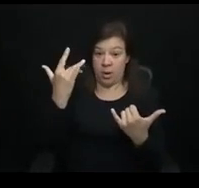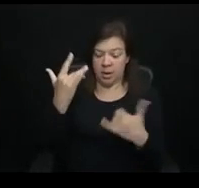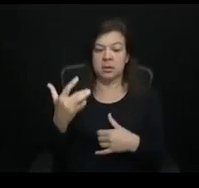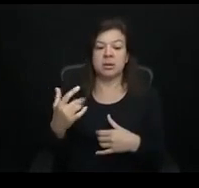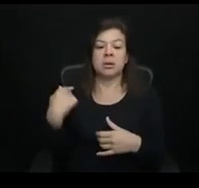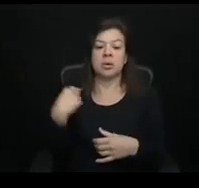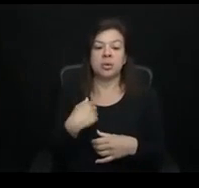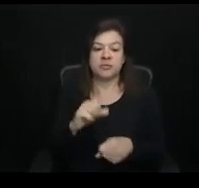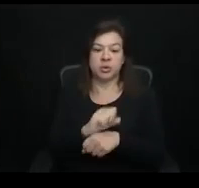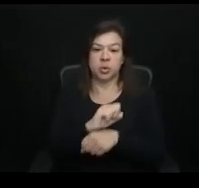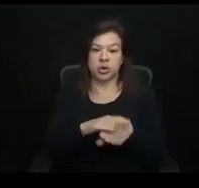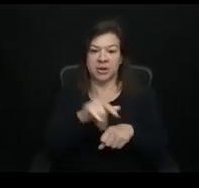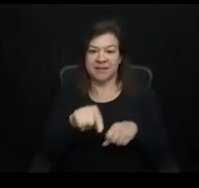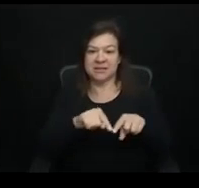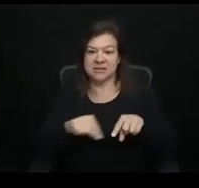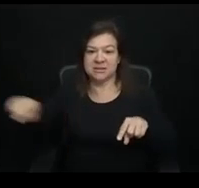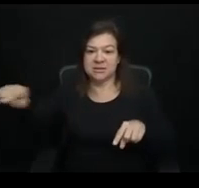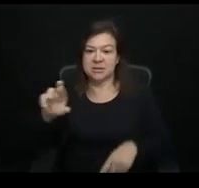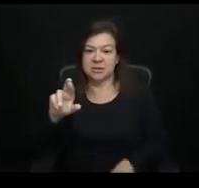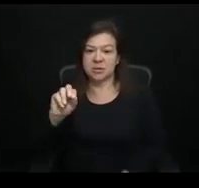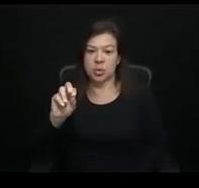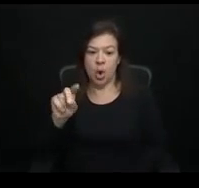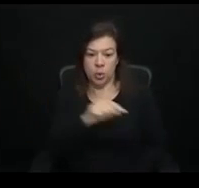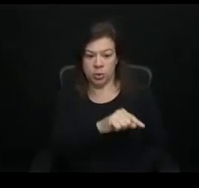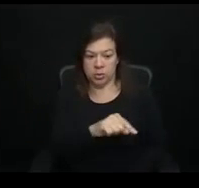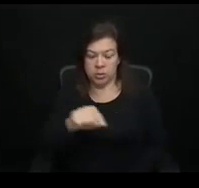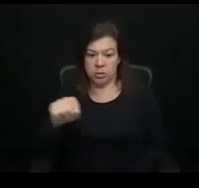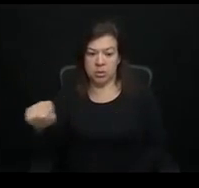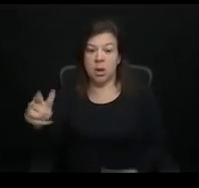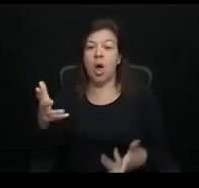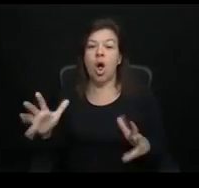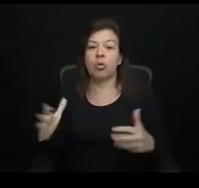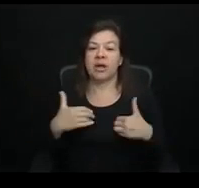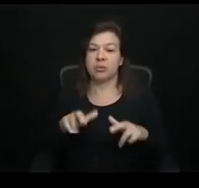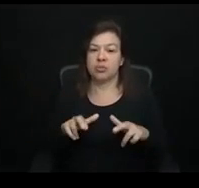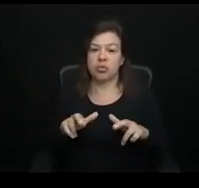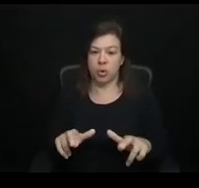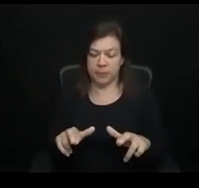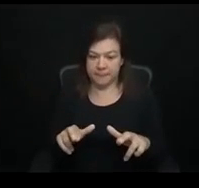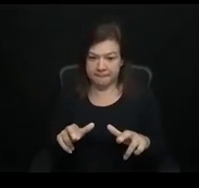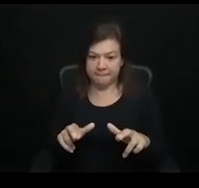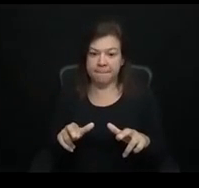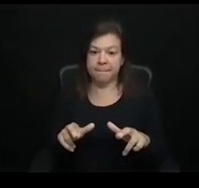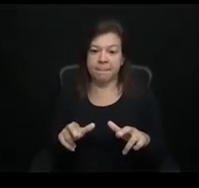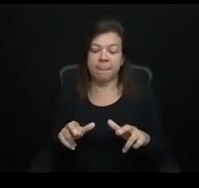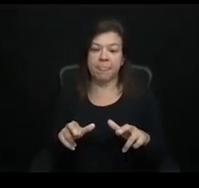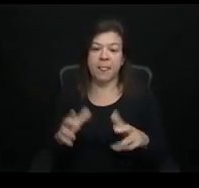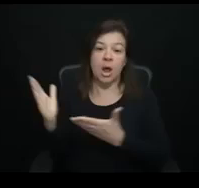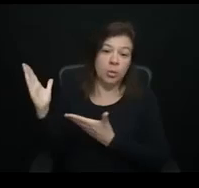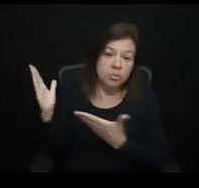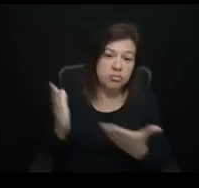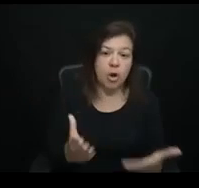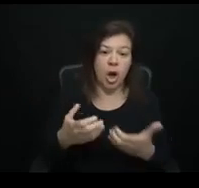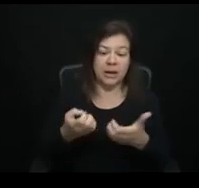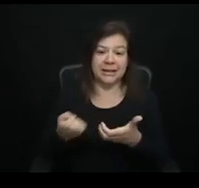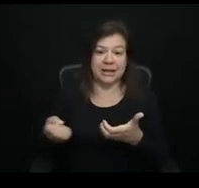this road right there that you can see in the middle of the screen was already an existing road. And we took some heavy equipment down through